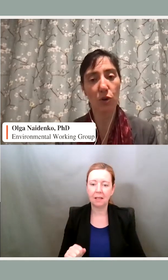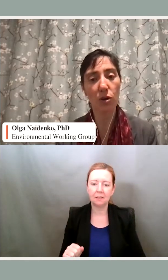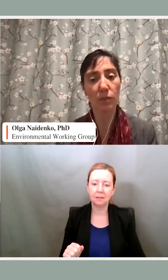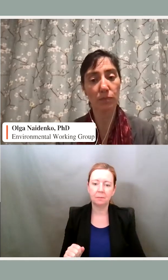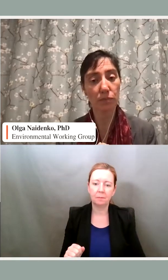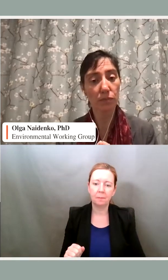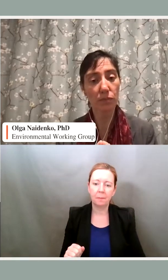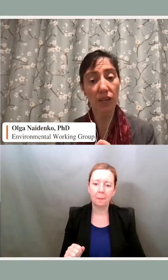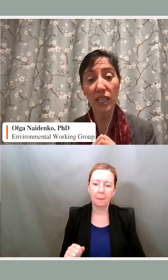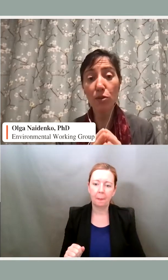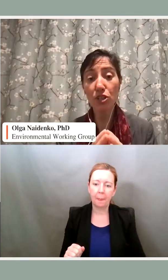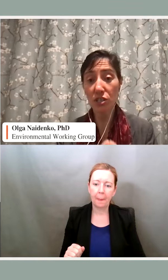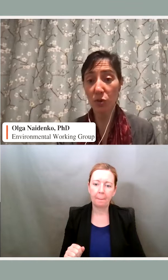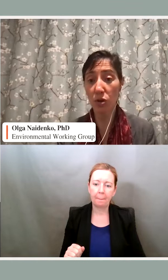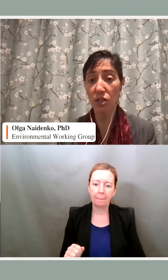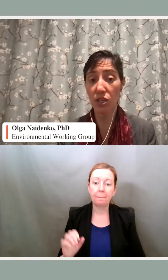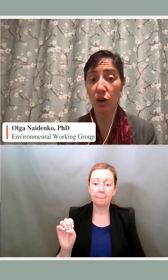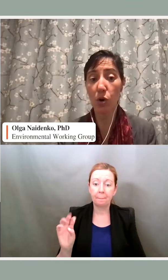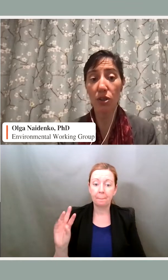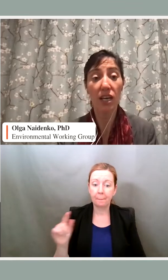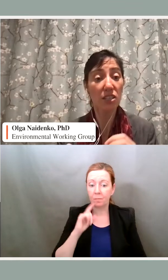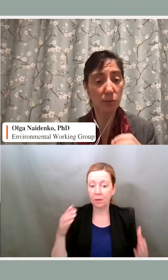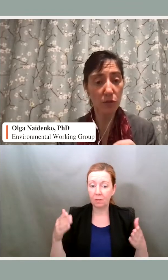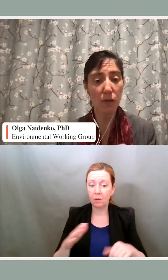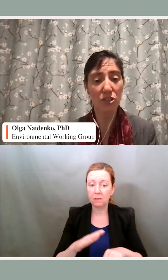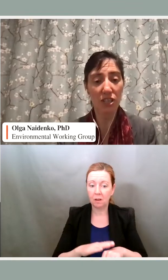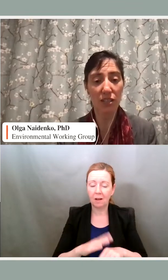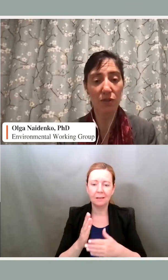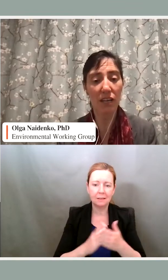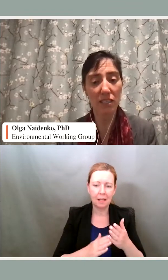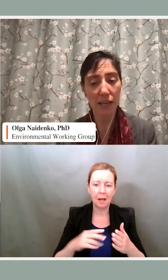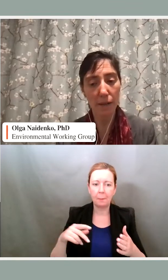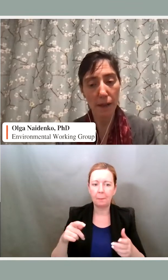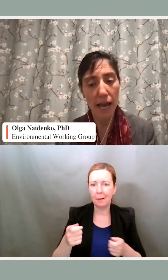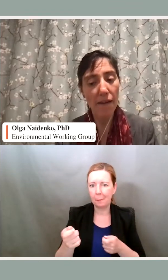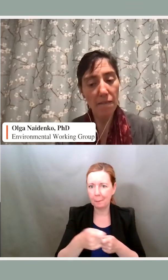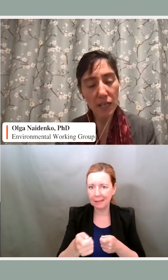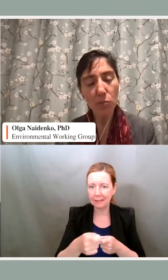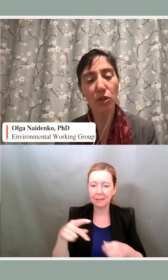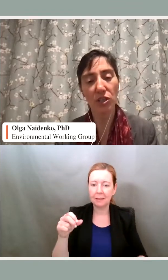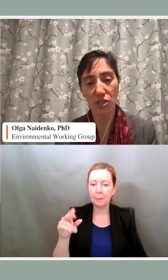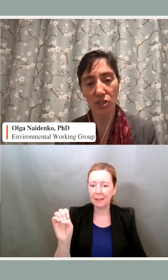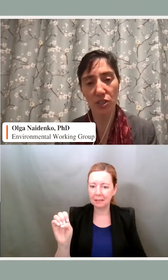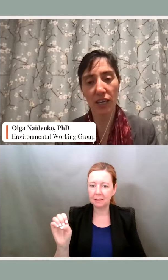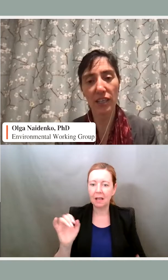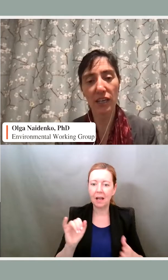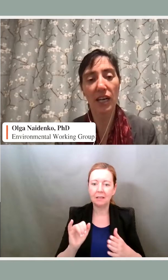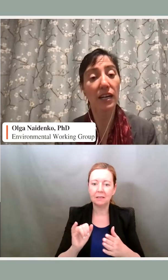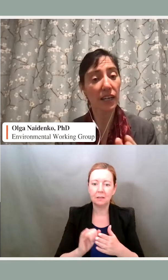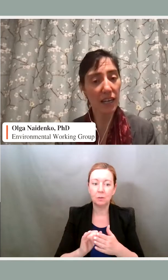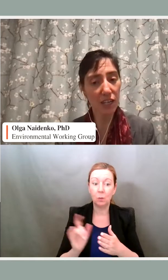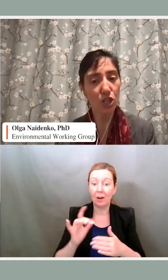that work, AWG is focusing on some of the pesticides where the available toxicity